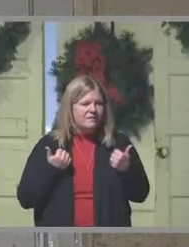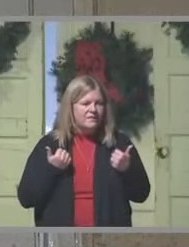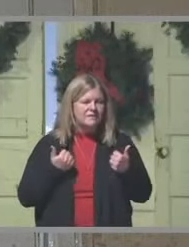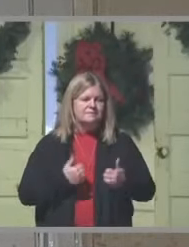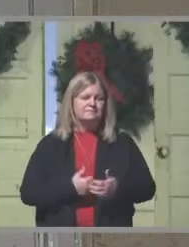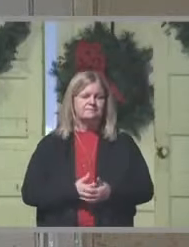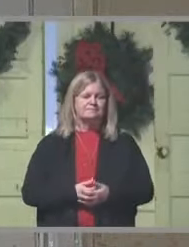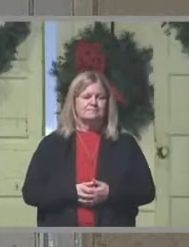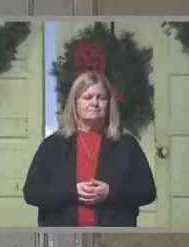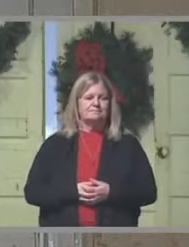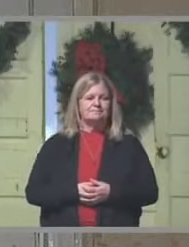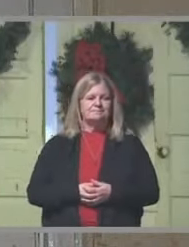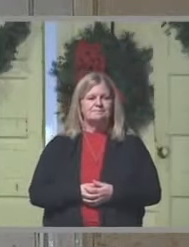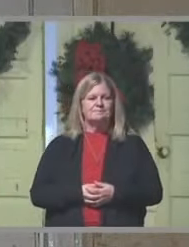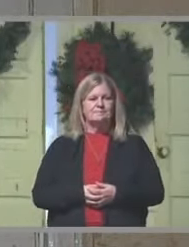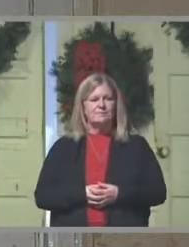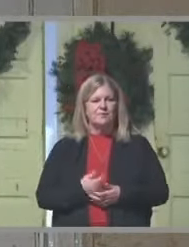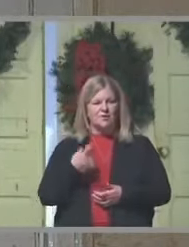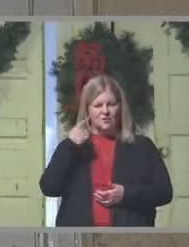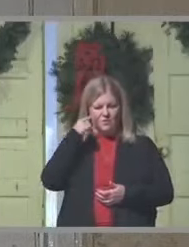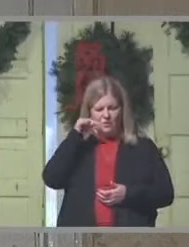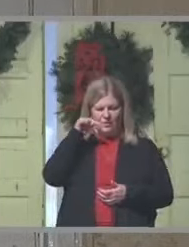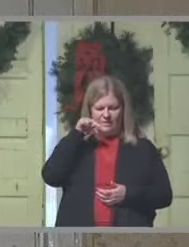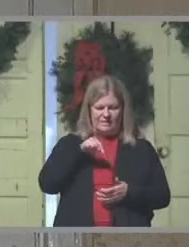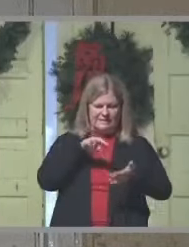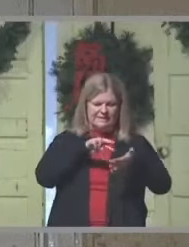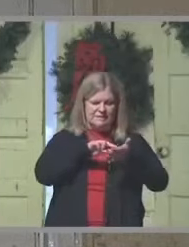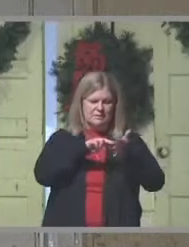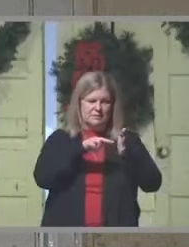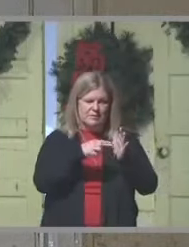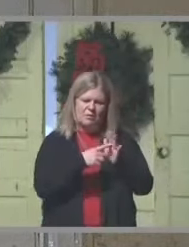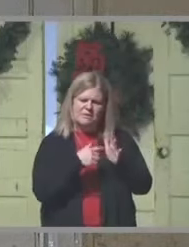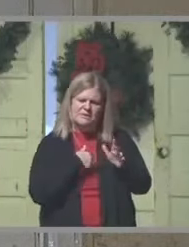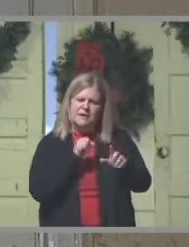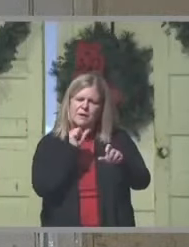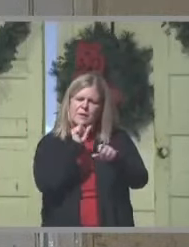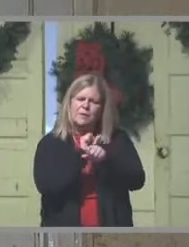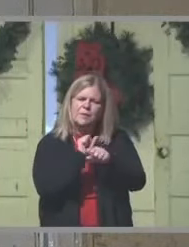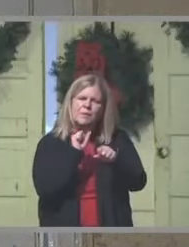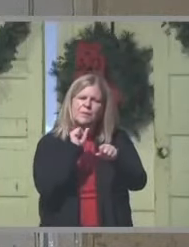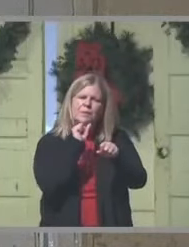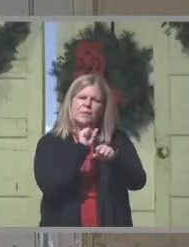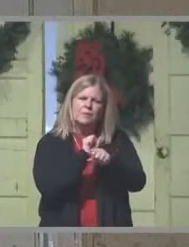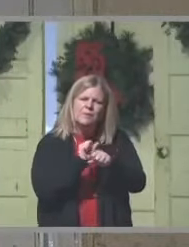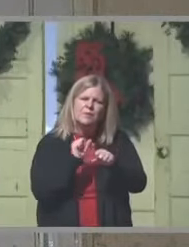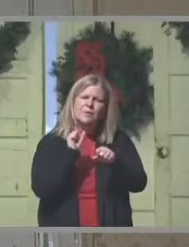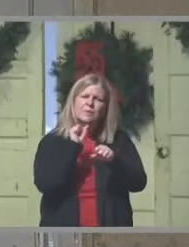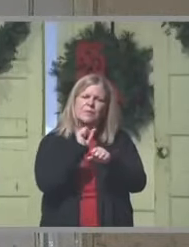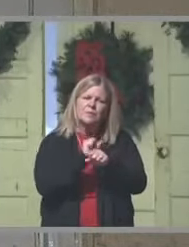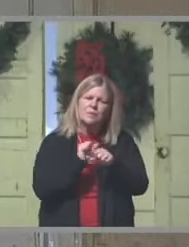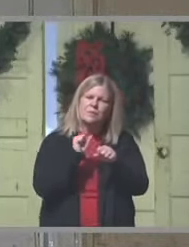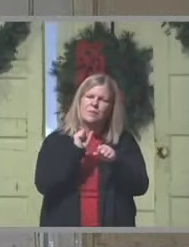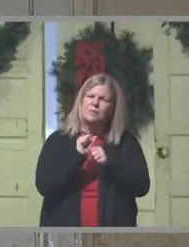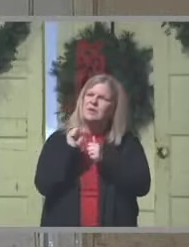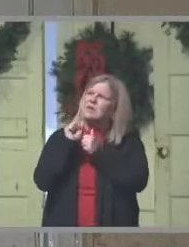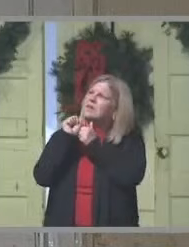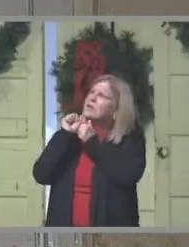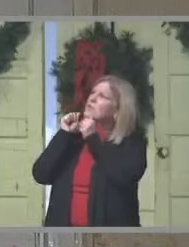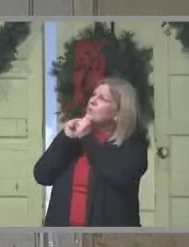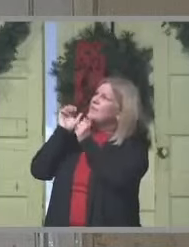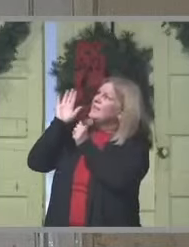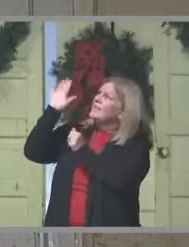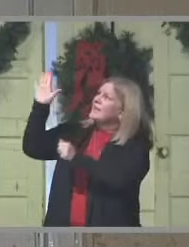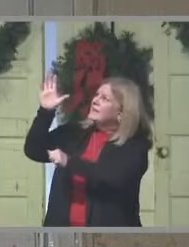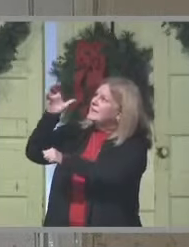writes, "For this purpose also I labor, striving according to his power,